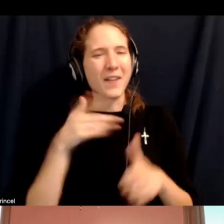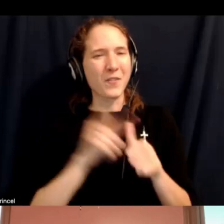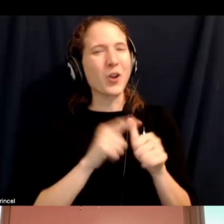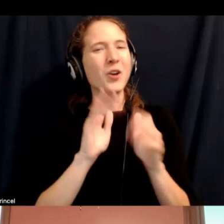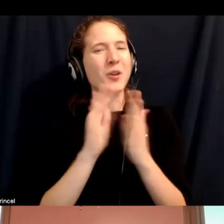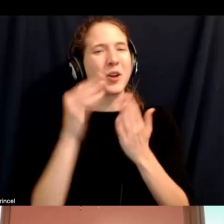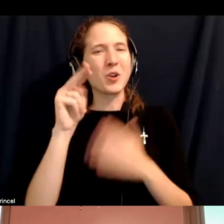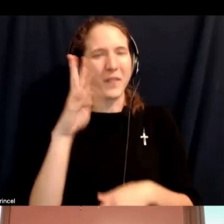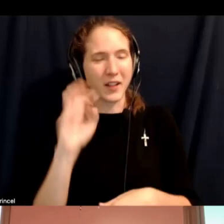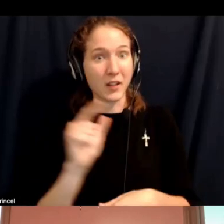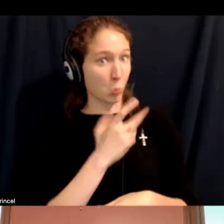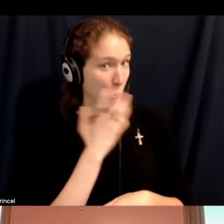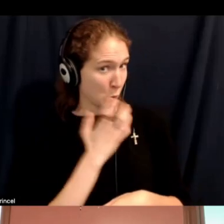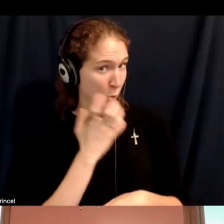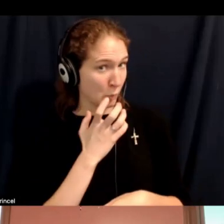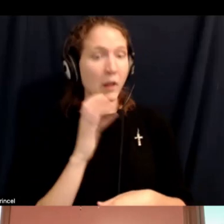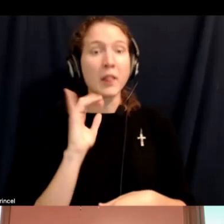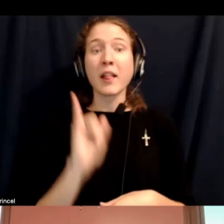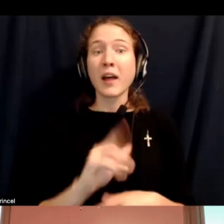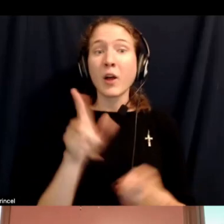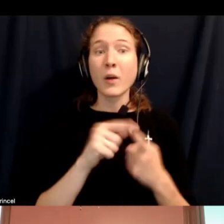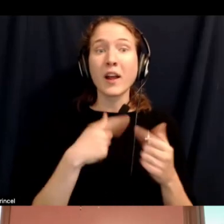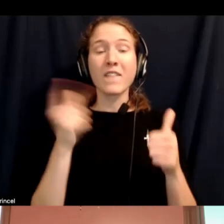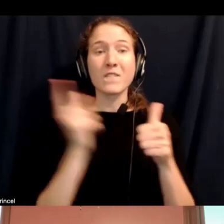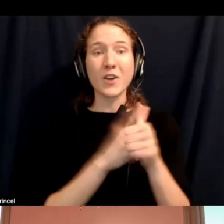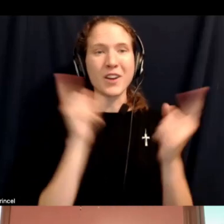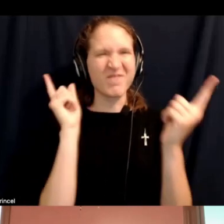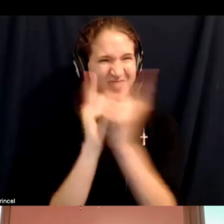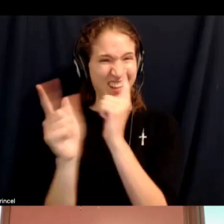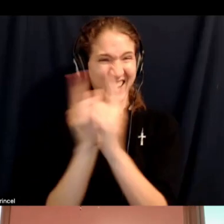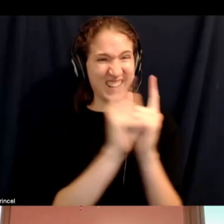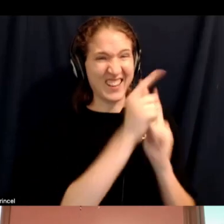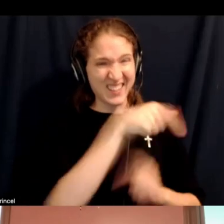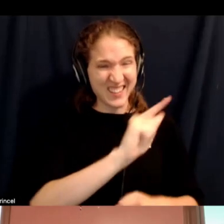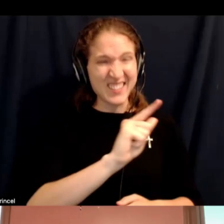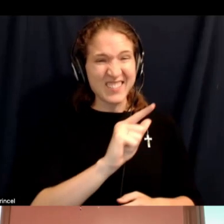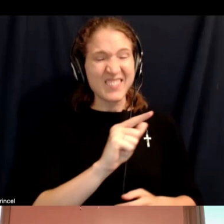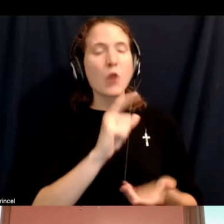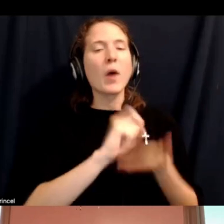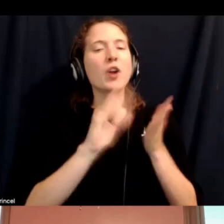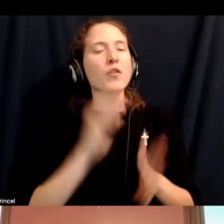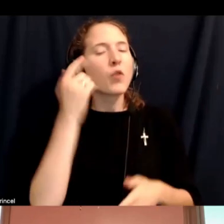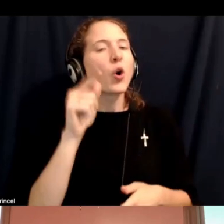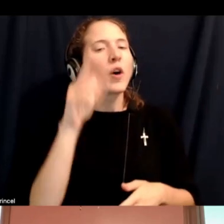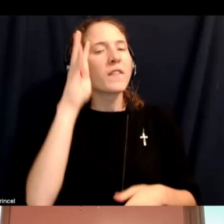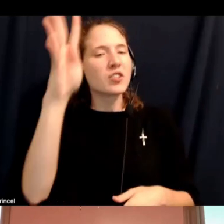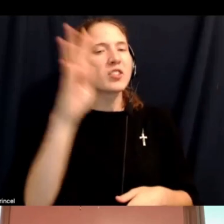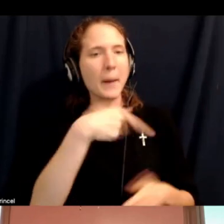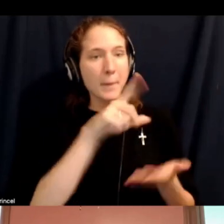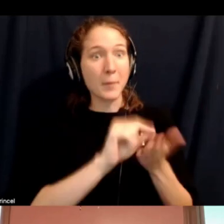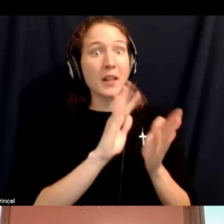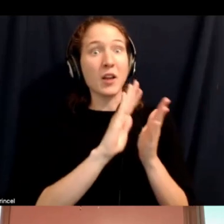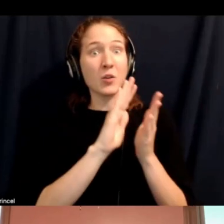was when I first met, other published fiction writers, and Mm, suddenly I could talk